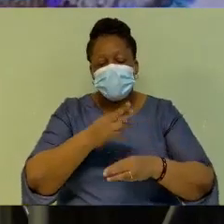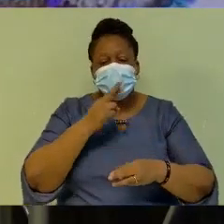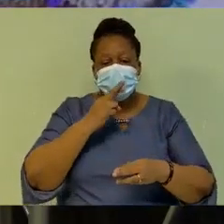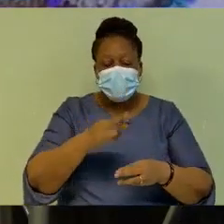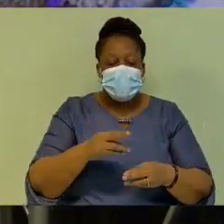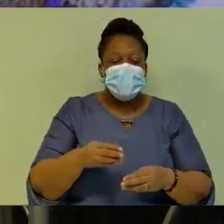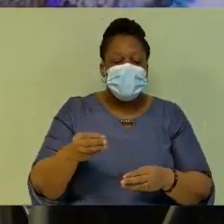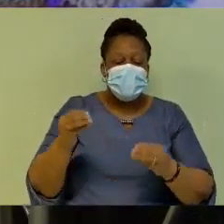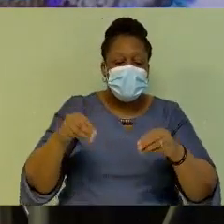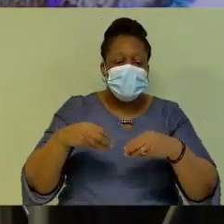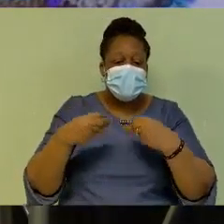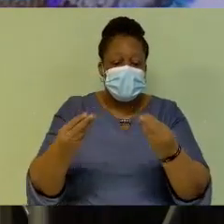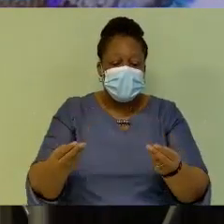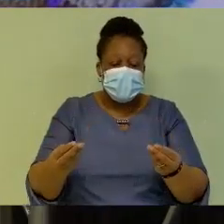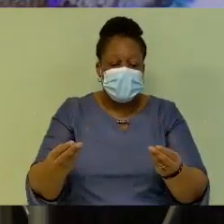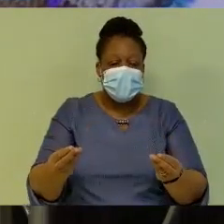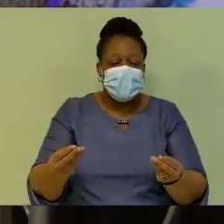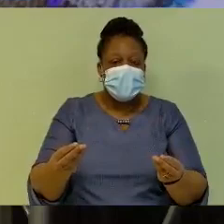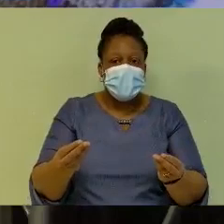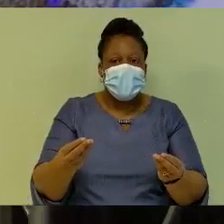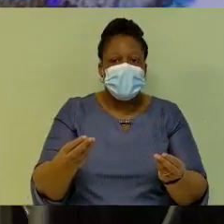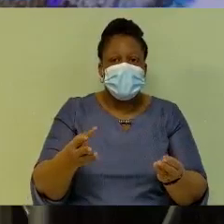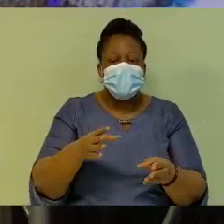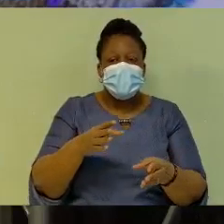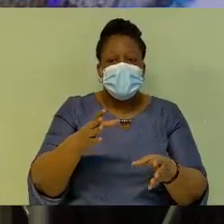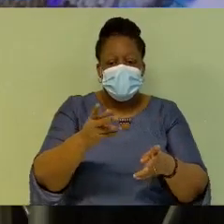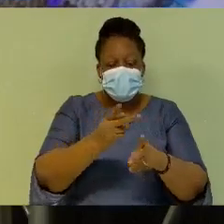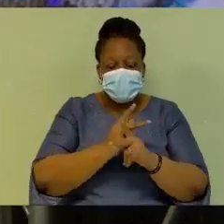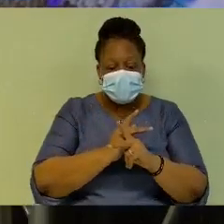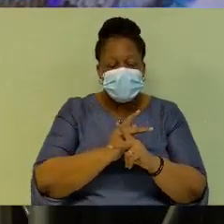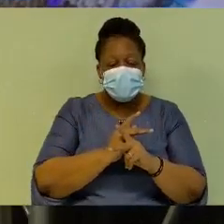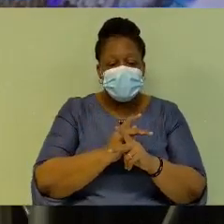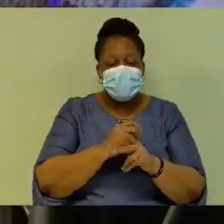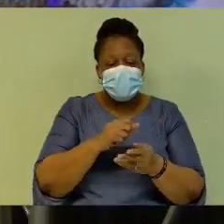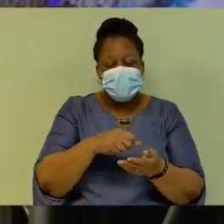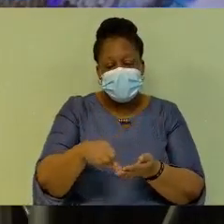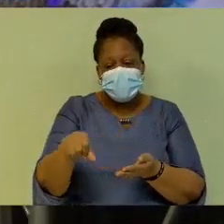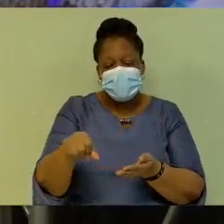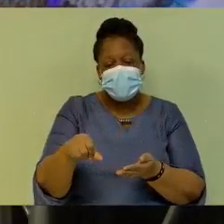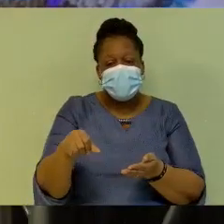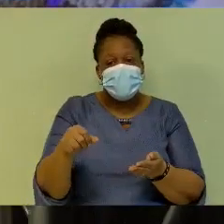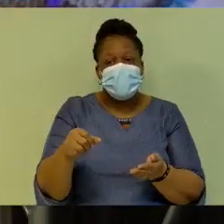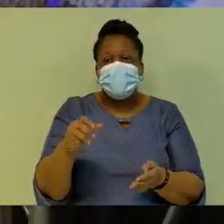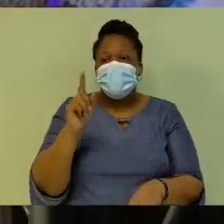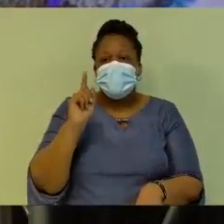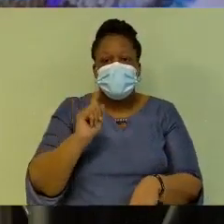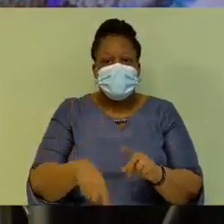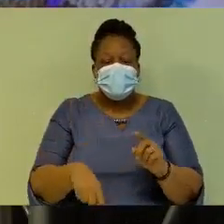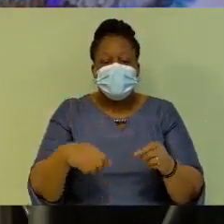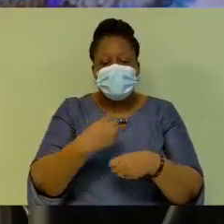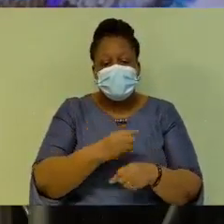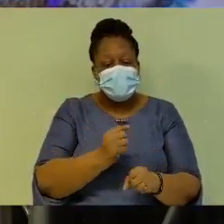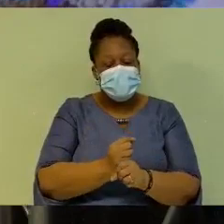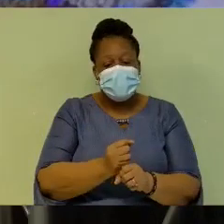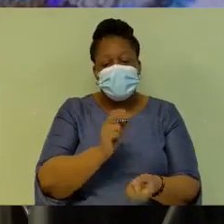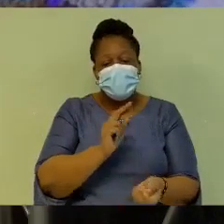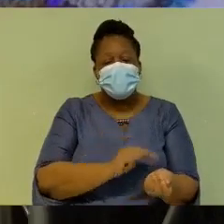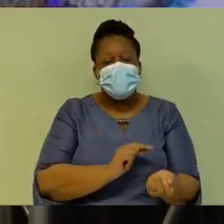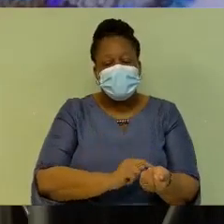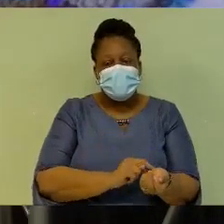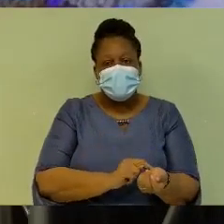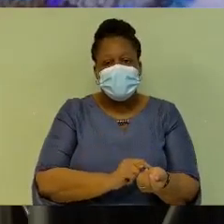lending, borrowing, or making money, but it is important to note no one can create a ready-made nurse.